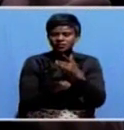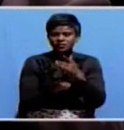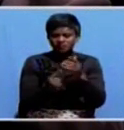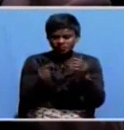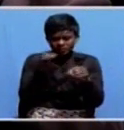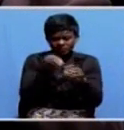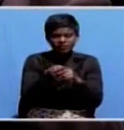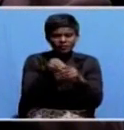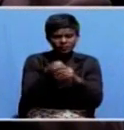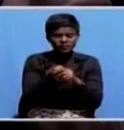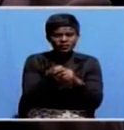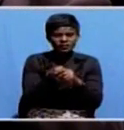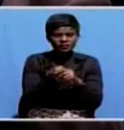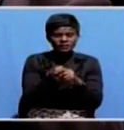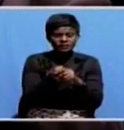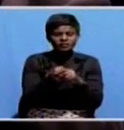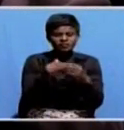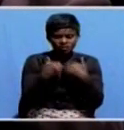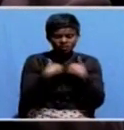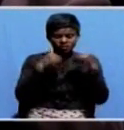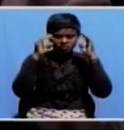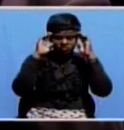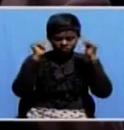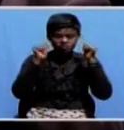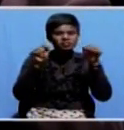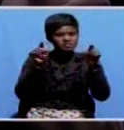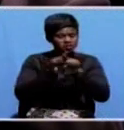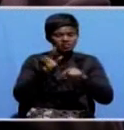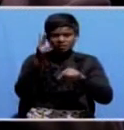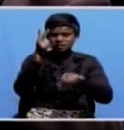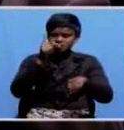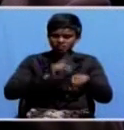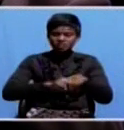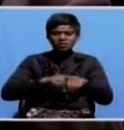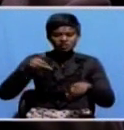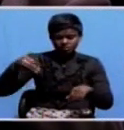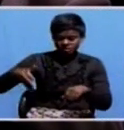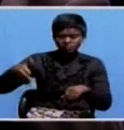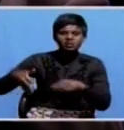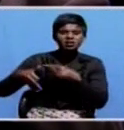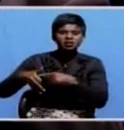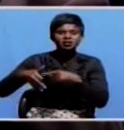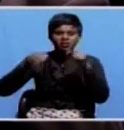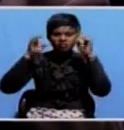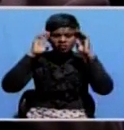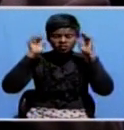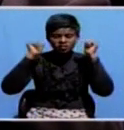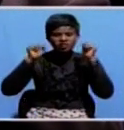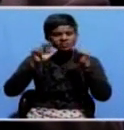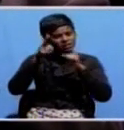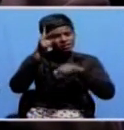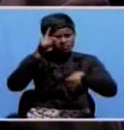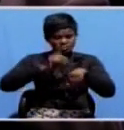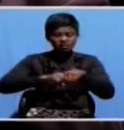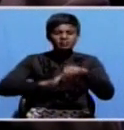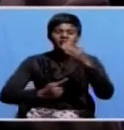itself, there were presidents who went for the third term. Namibian president, for example, went for the third term.